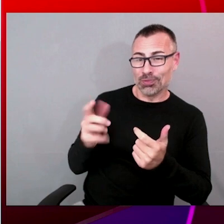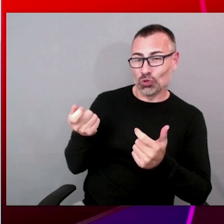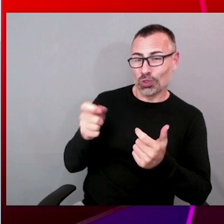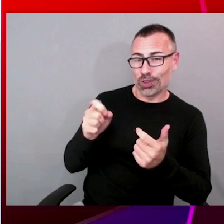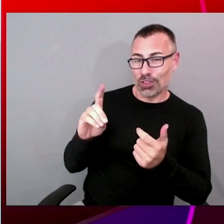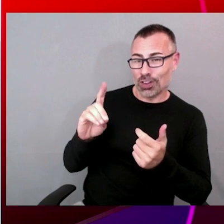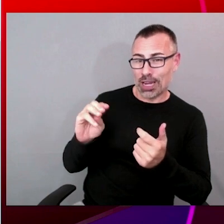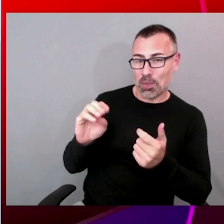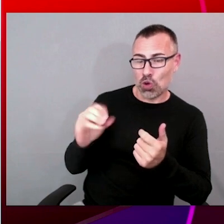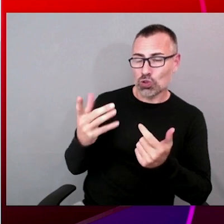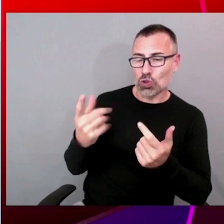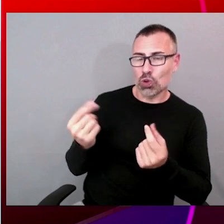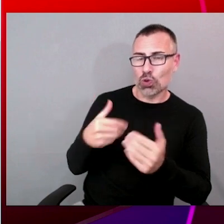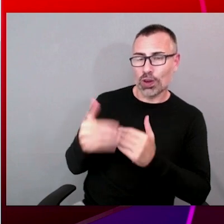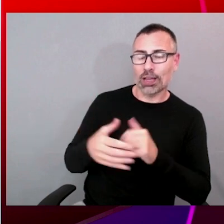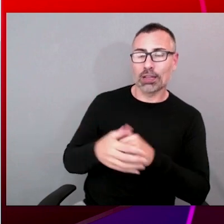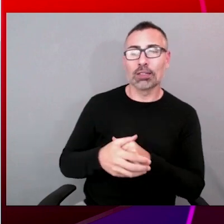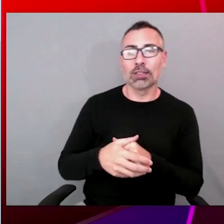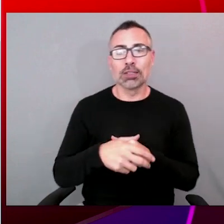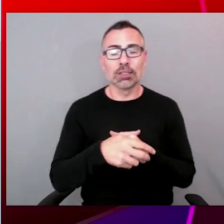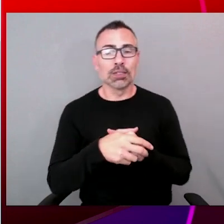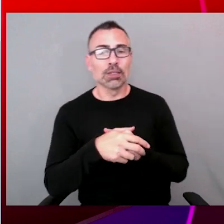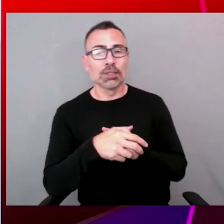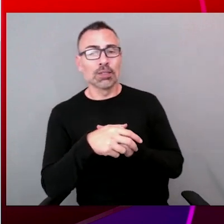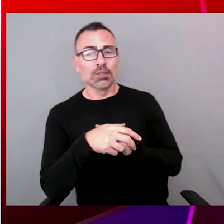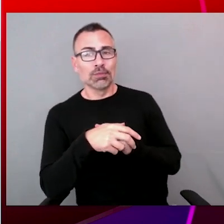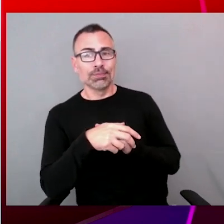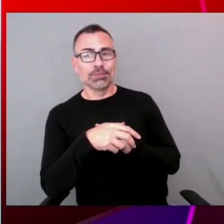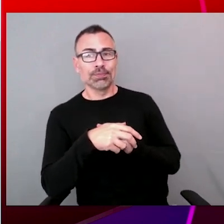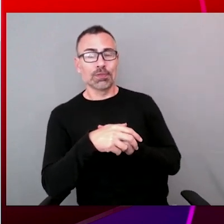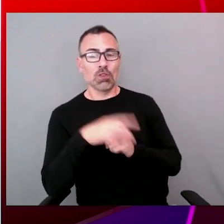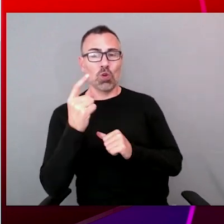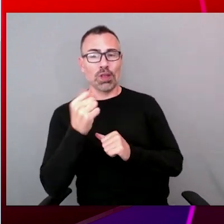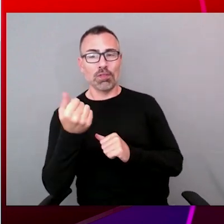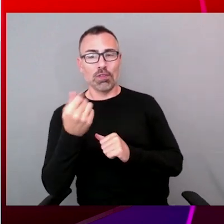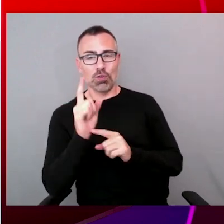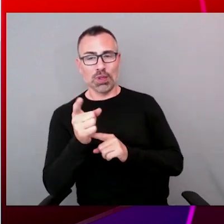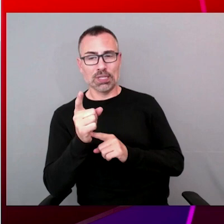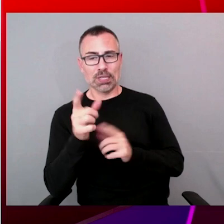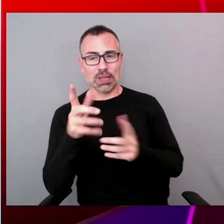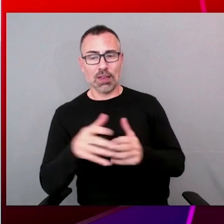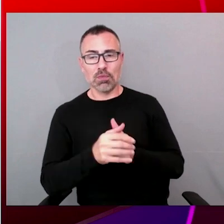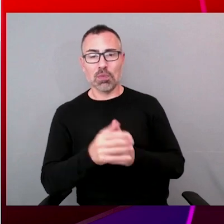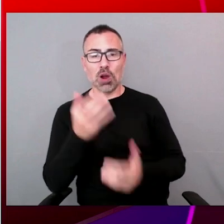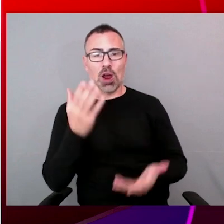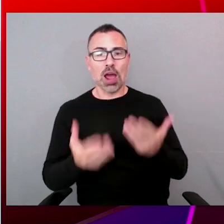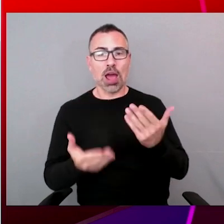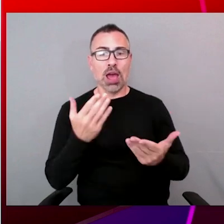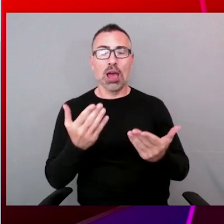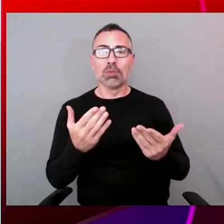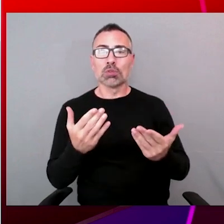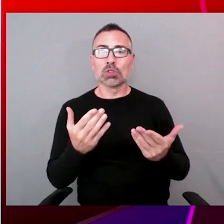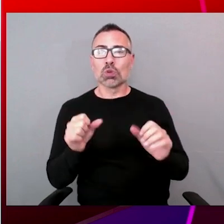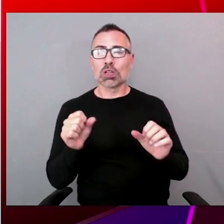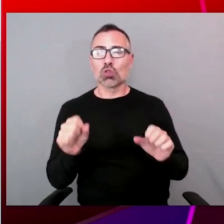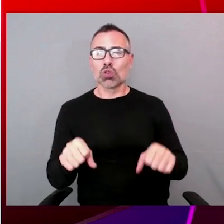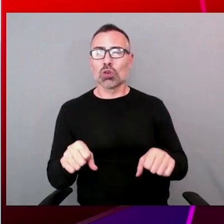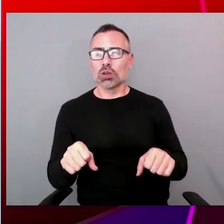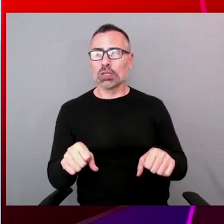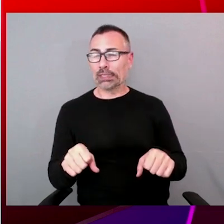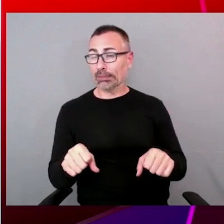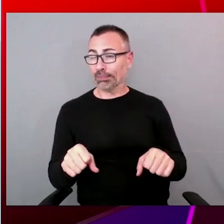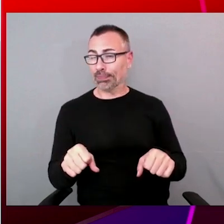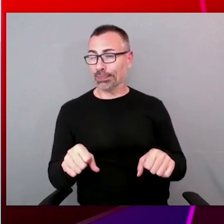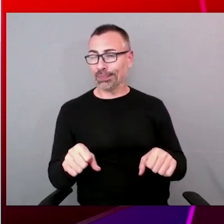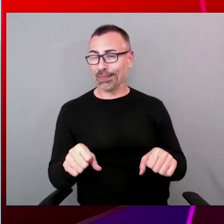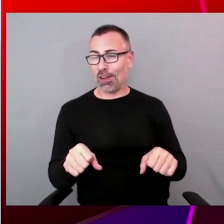next? Okay, if we only have a few minutes left, perhaps we could fast forward